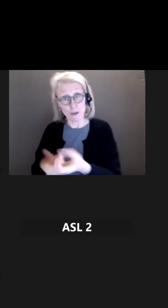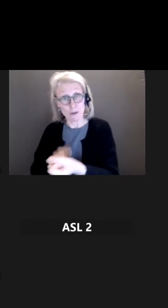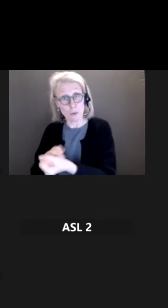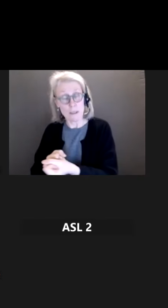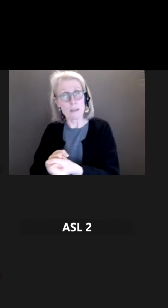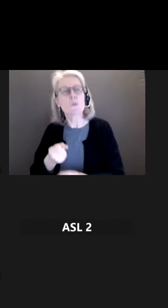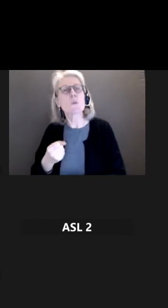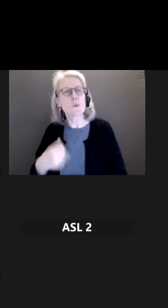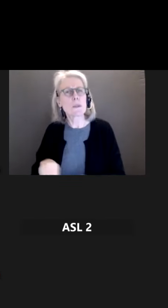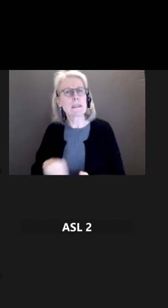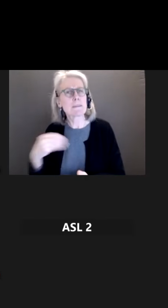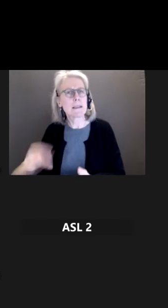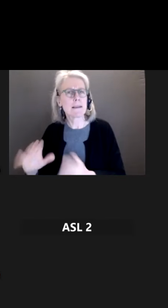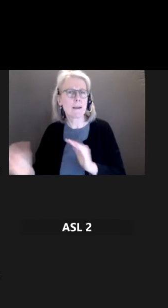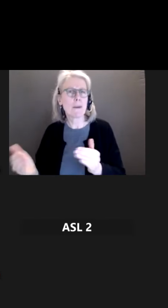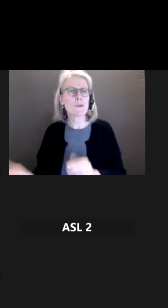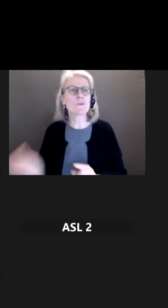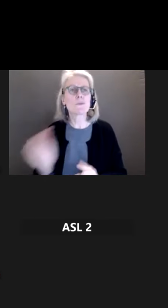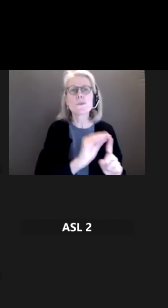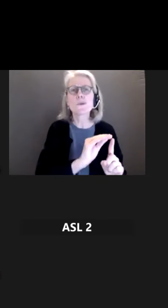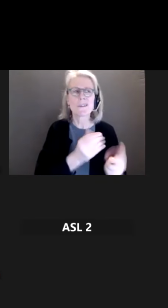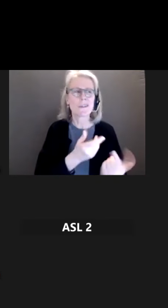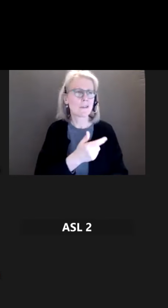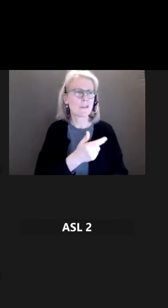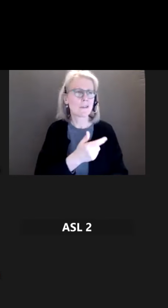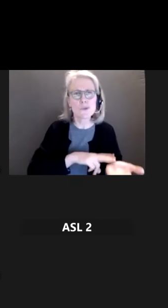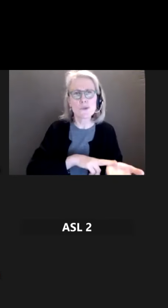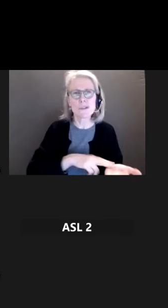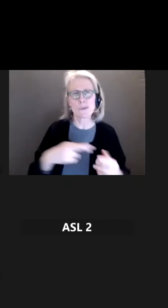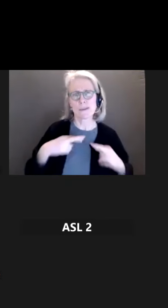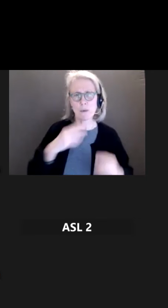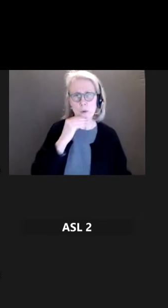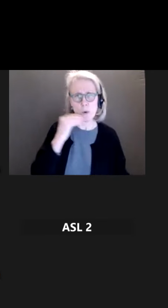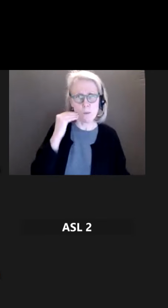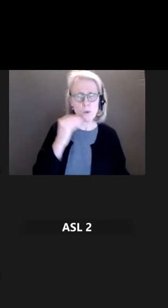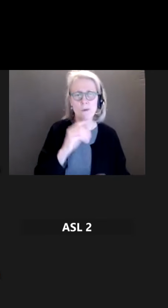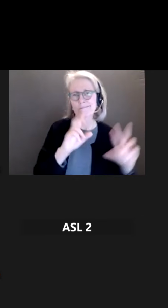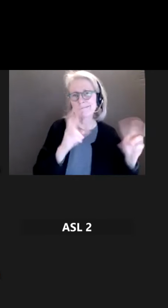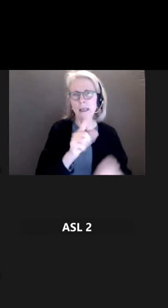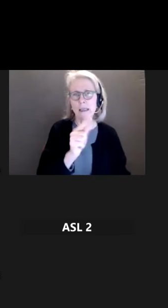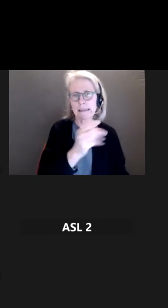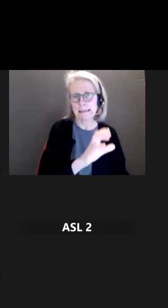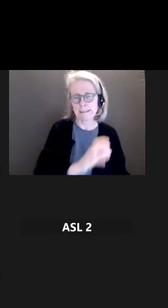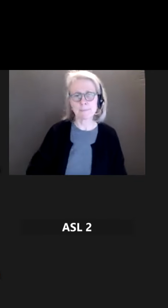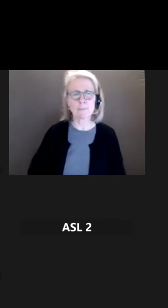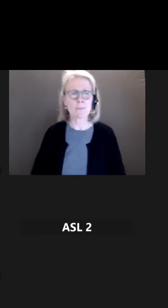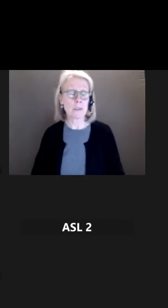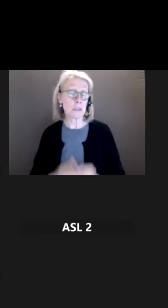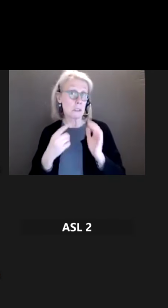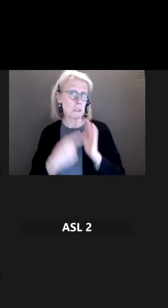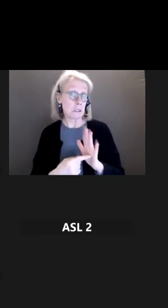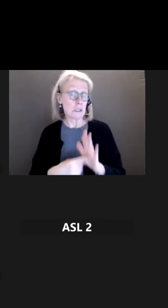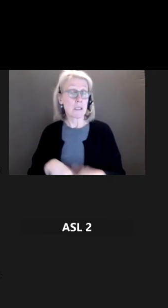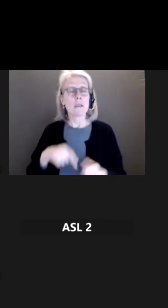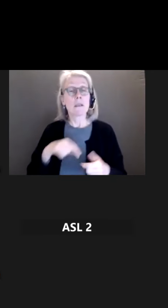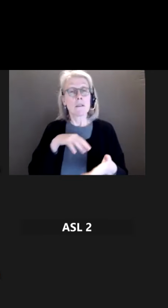than providing equivalent care in hospitals and other institutional settings, such as long-term care homes. So for example, studies